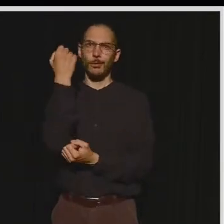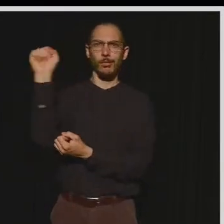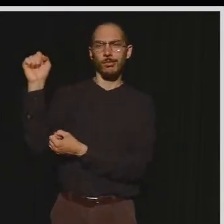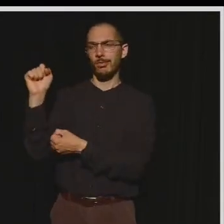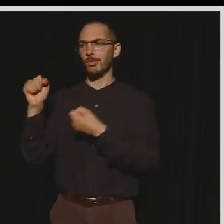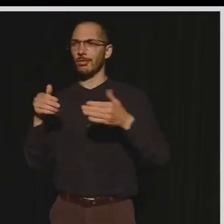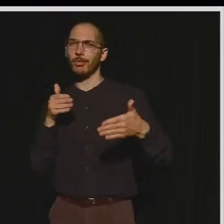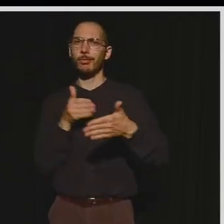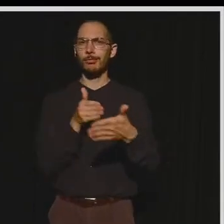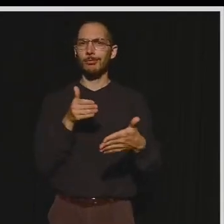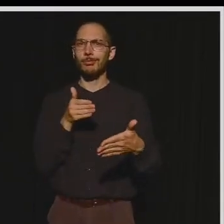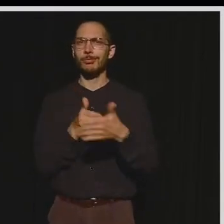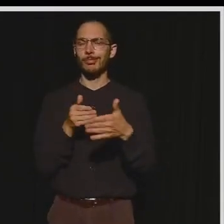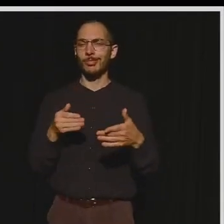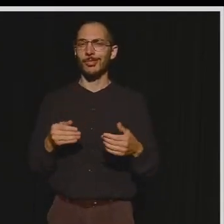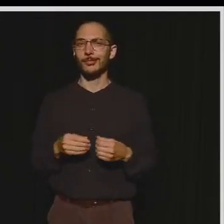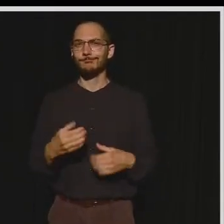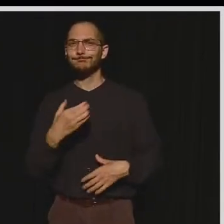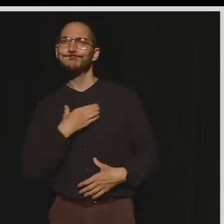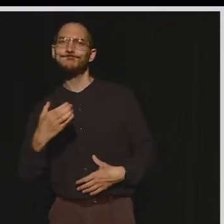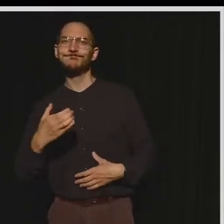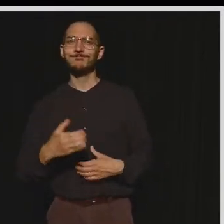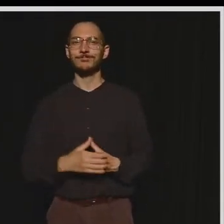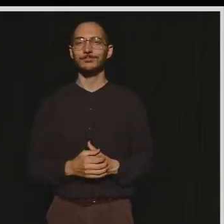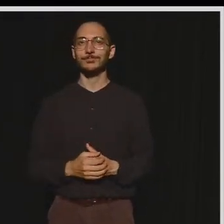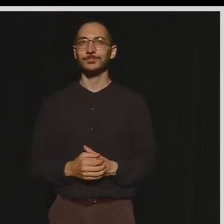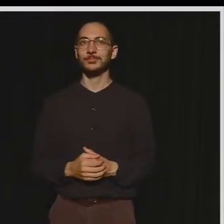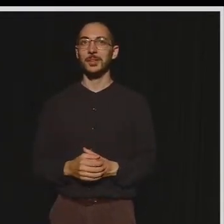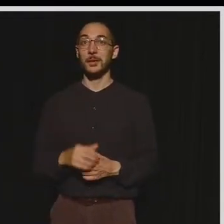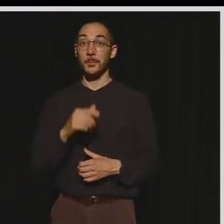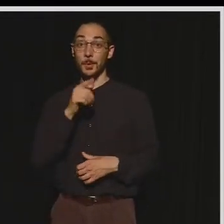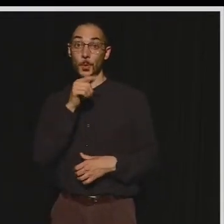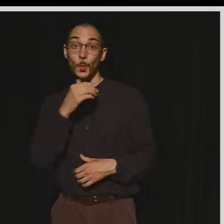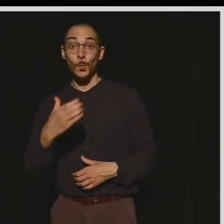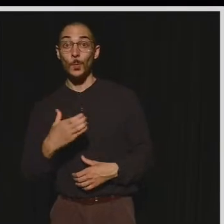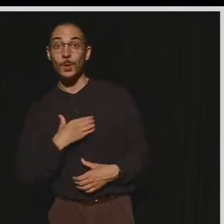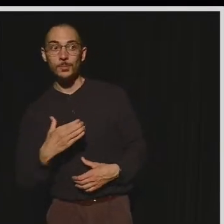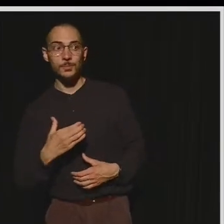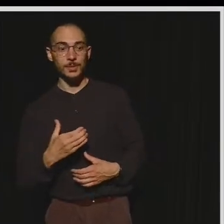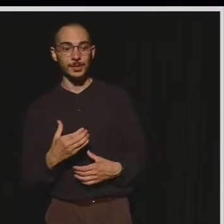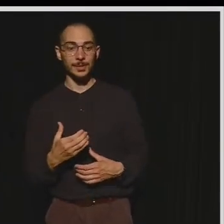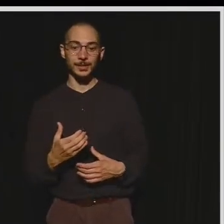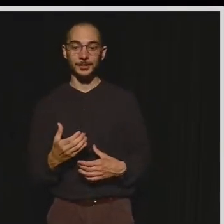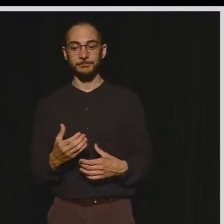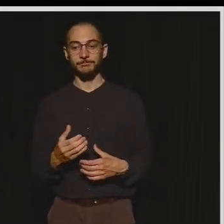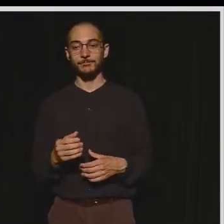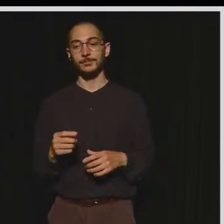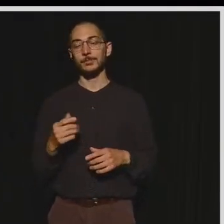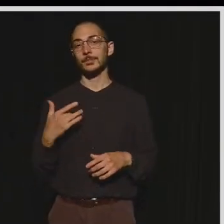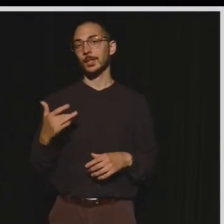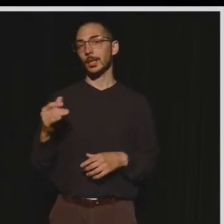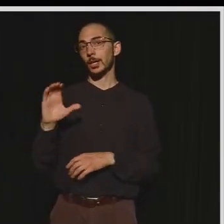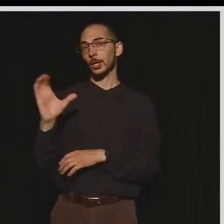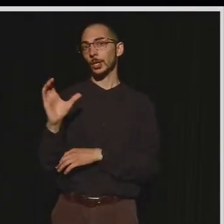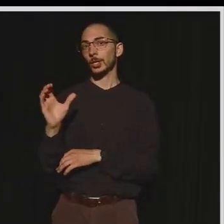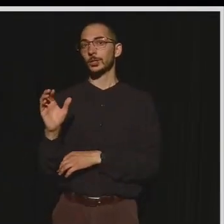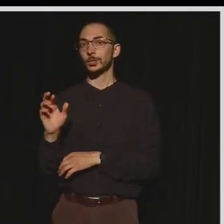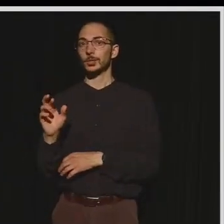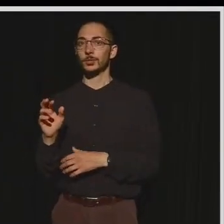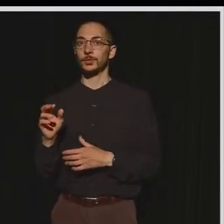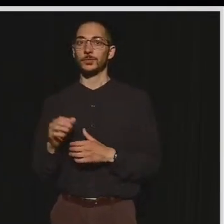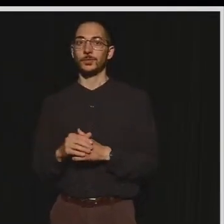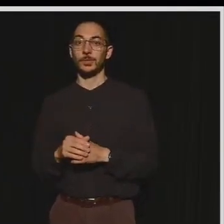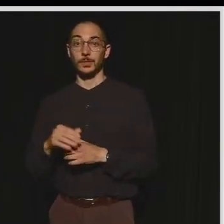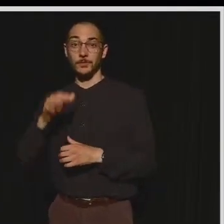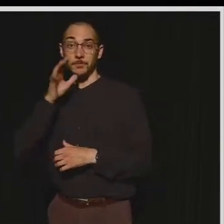were protesting this policy update, right? Because they were conservative, right-wing Chinese Christian parents.